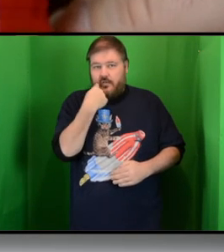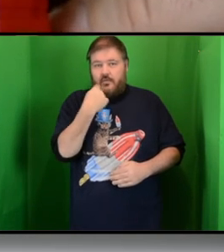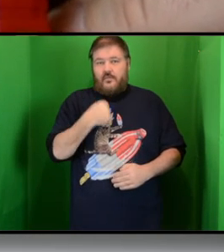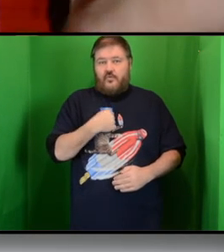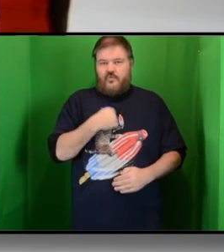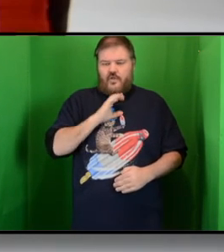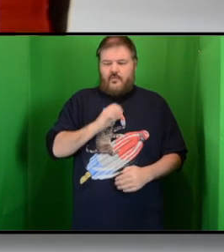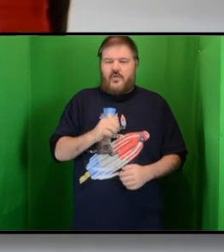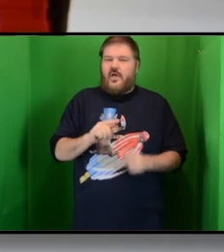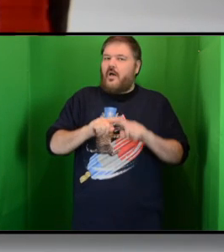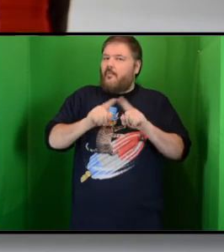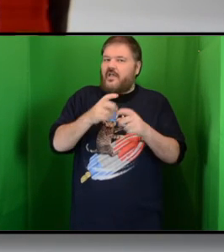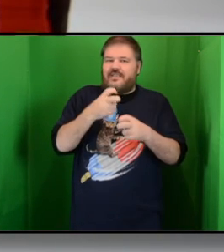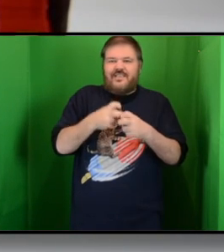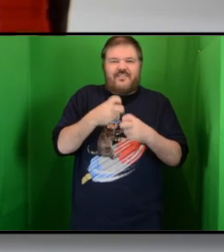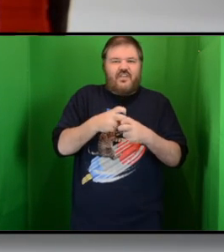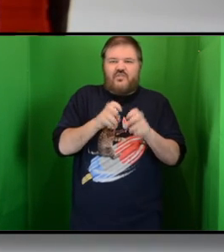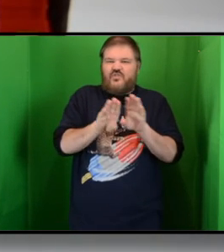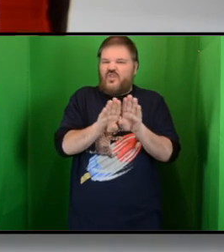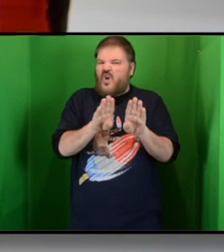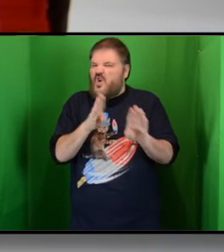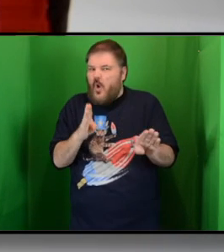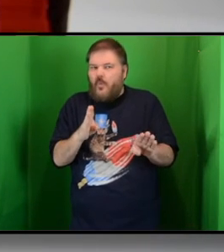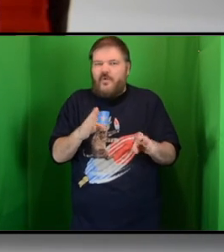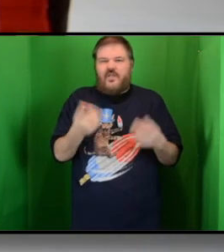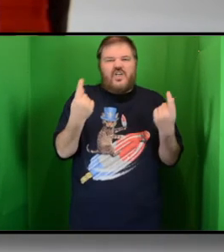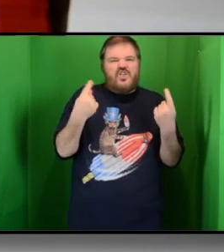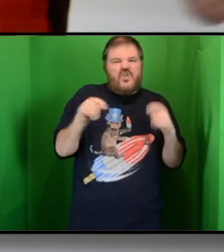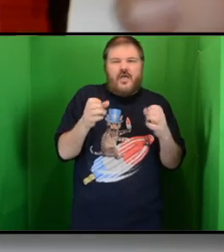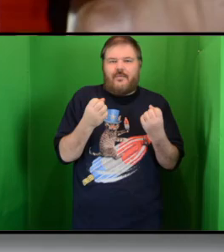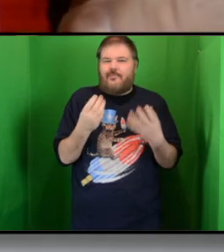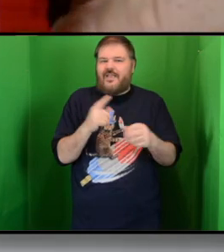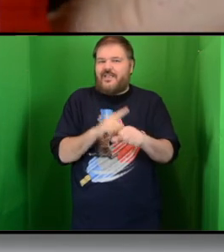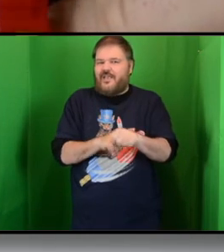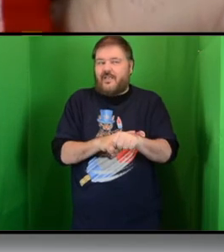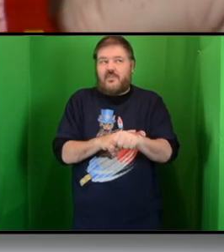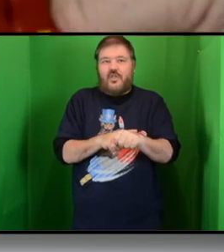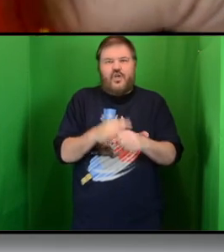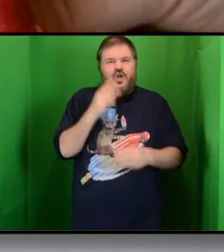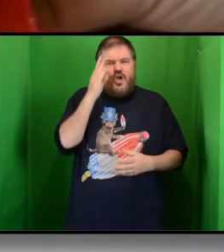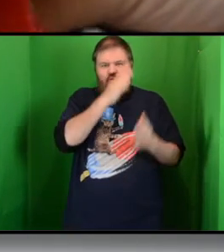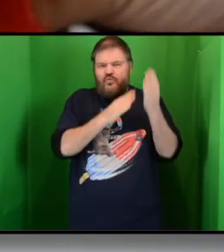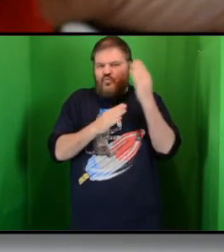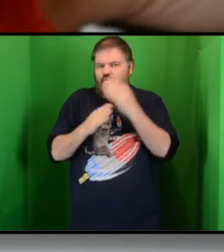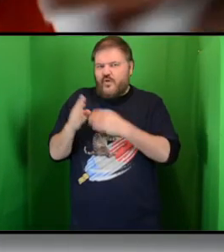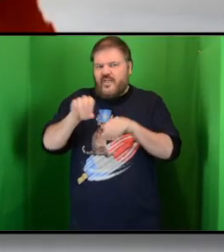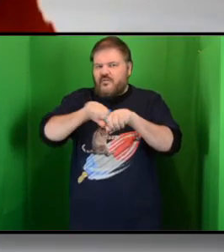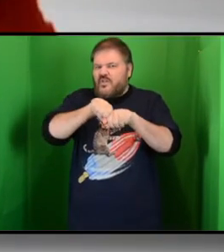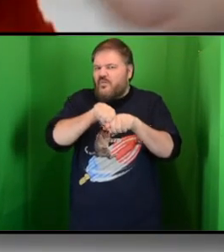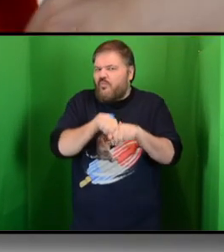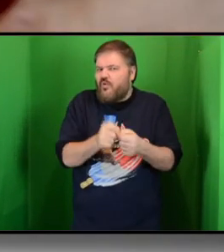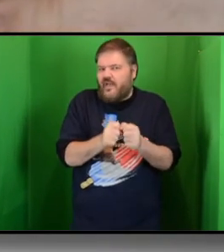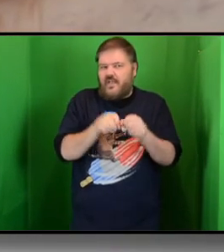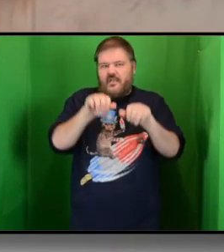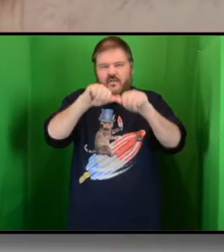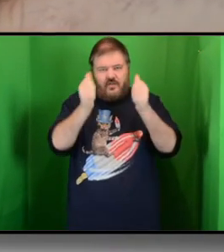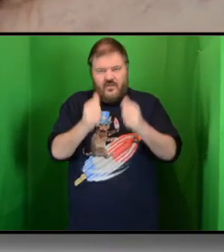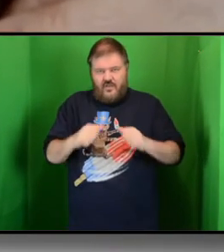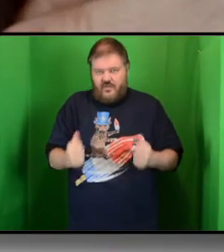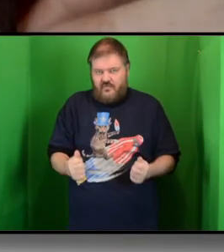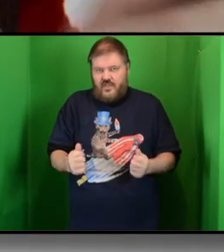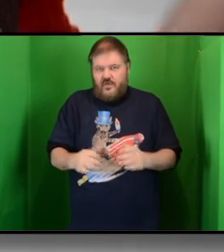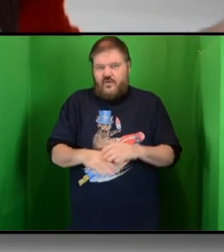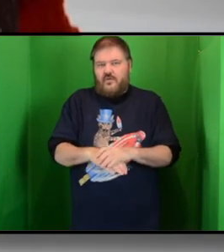insect's, hardcover where it opens up and the wings come out. It sort of reminds me of that. Of course, he has the